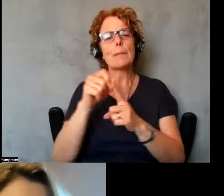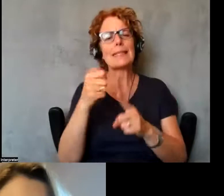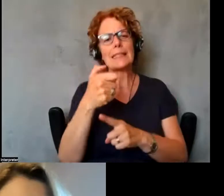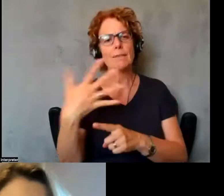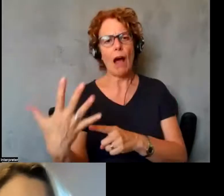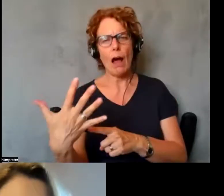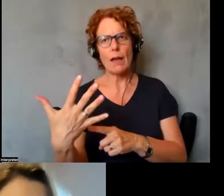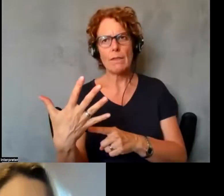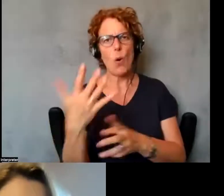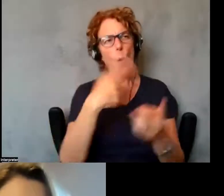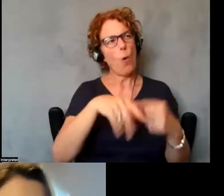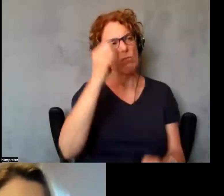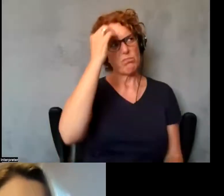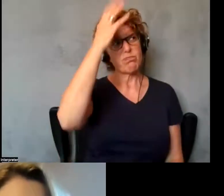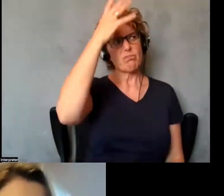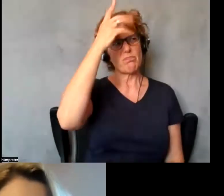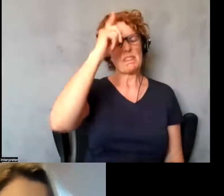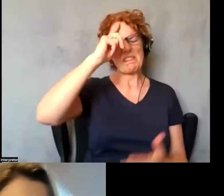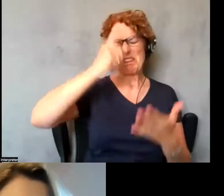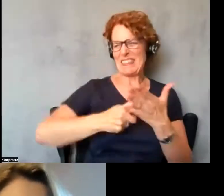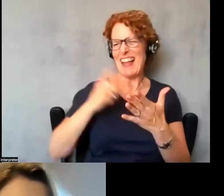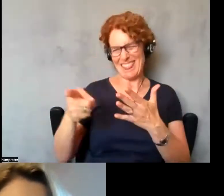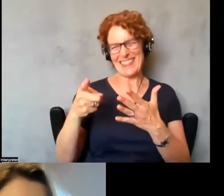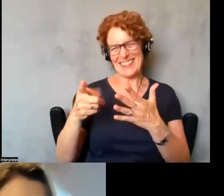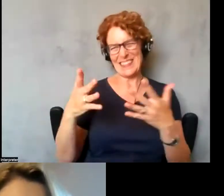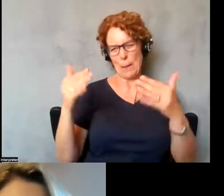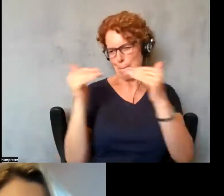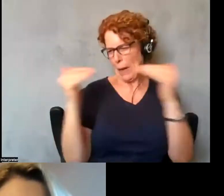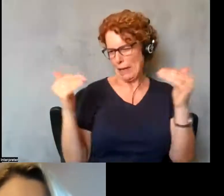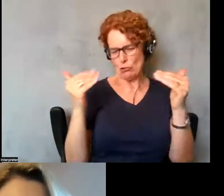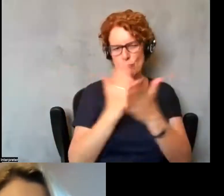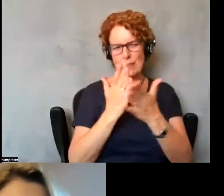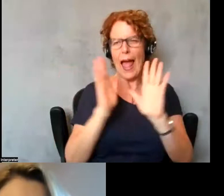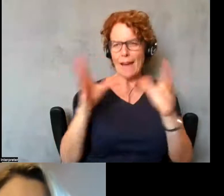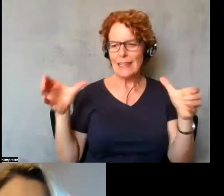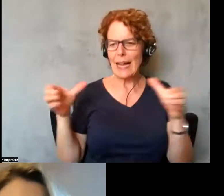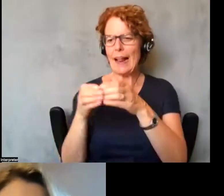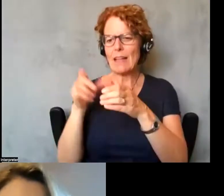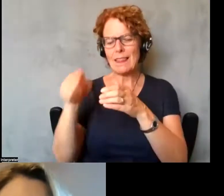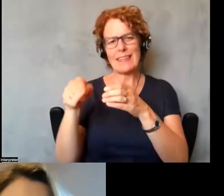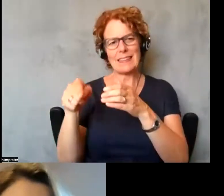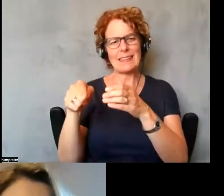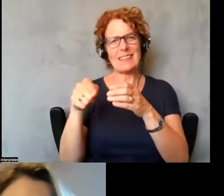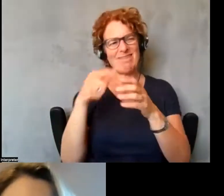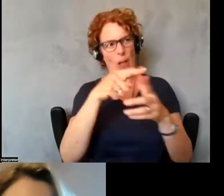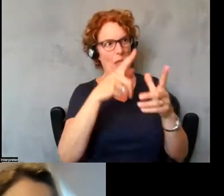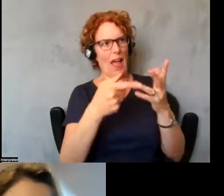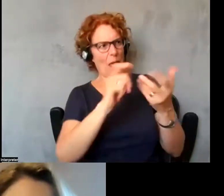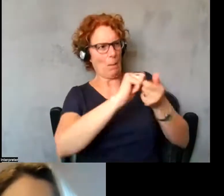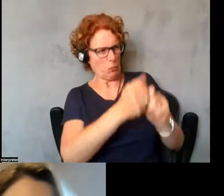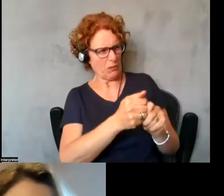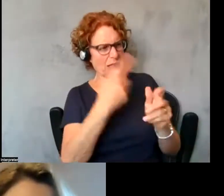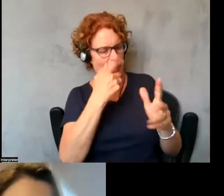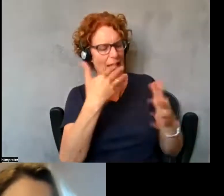and basically said, this is so characteristic, we have to classify this as disease causing, because then he can access